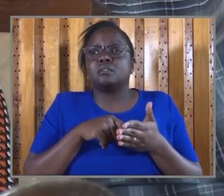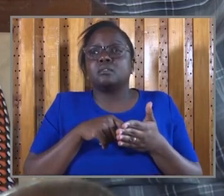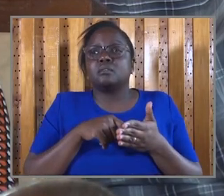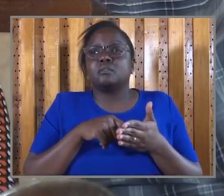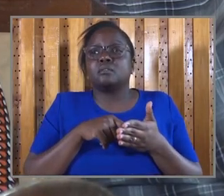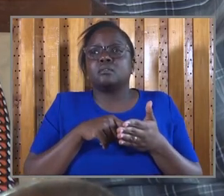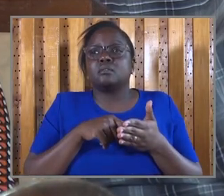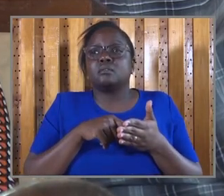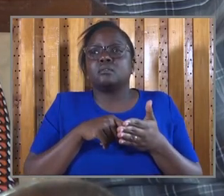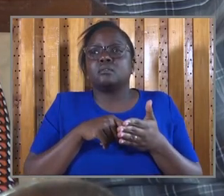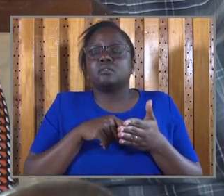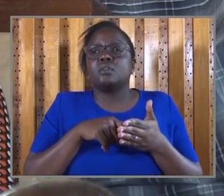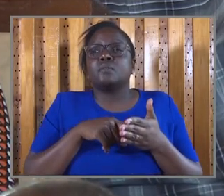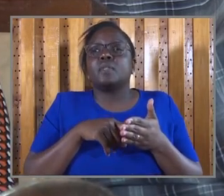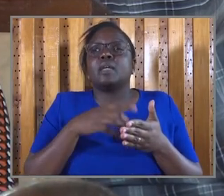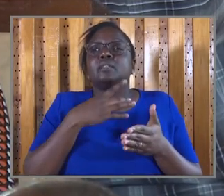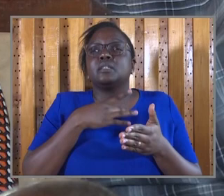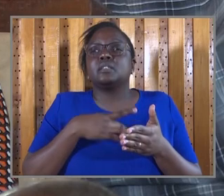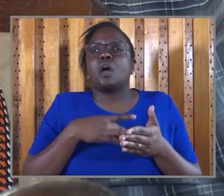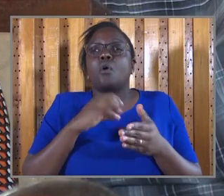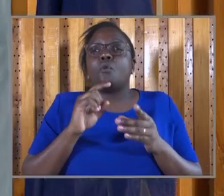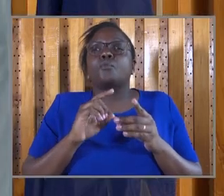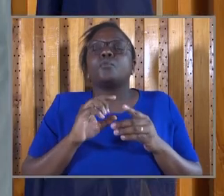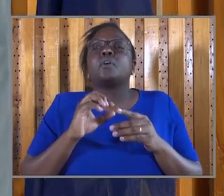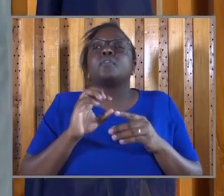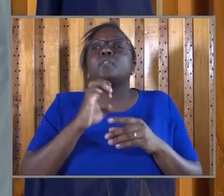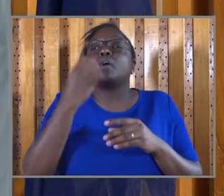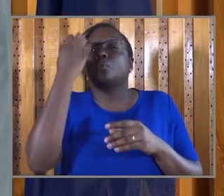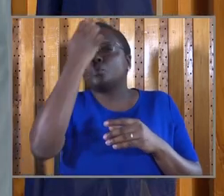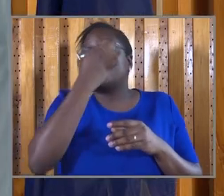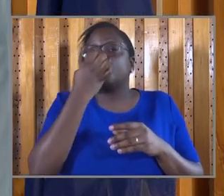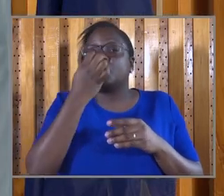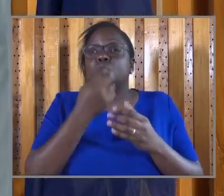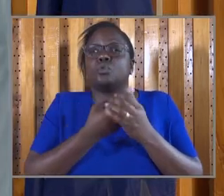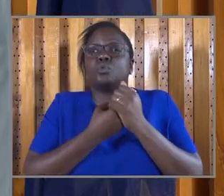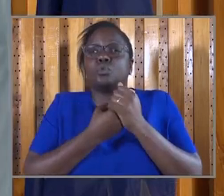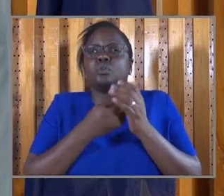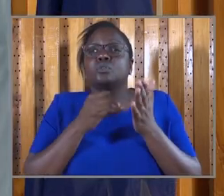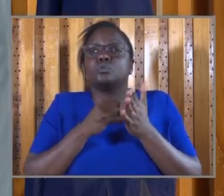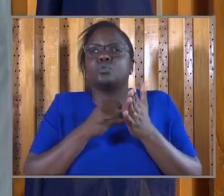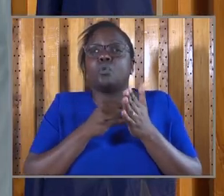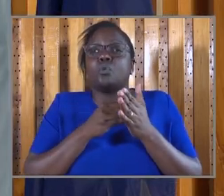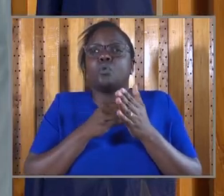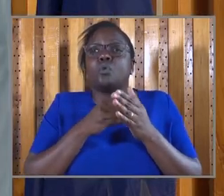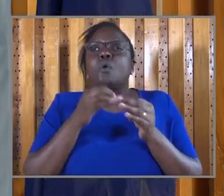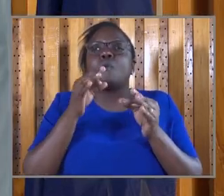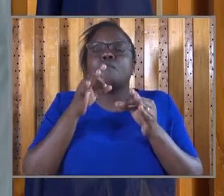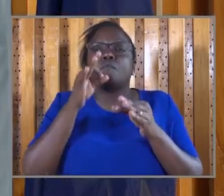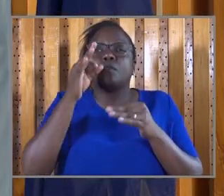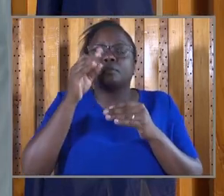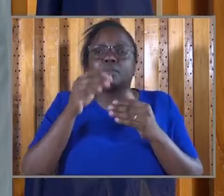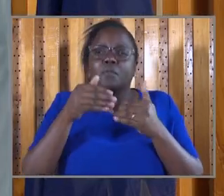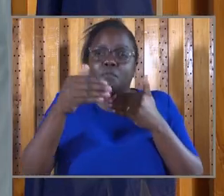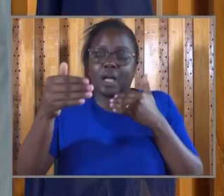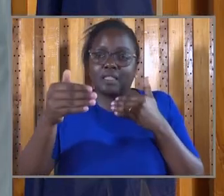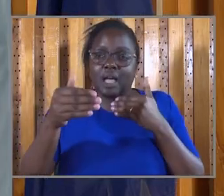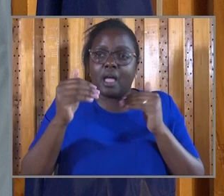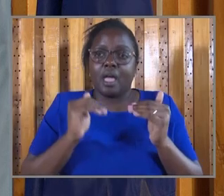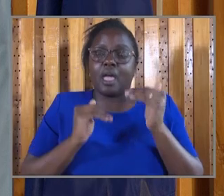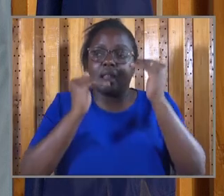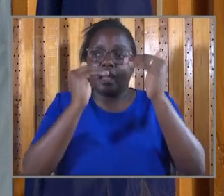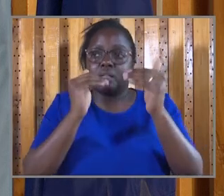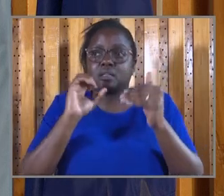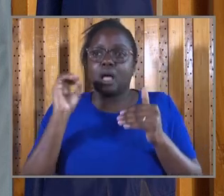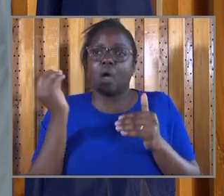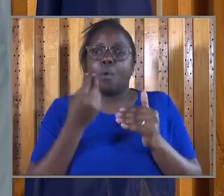is the desire of the European Union. The desire of the European Union truly is to further enhance our partnership, to